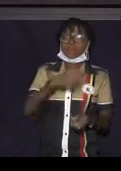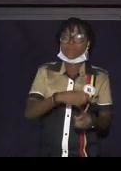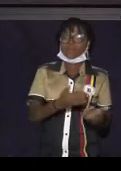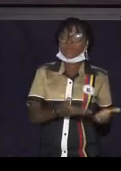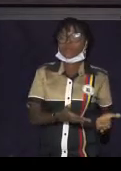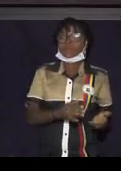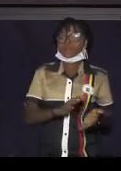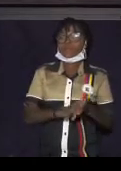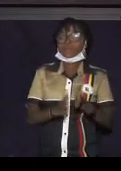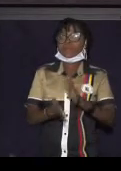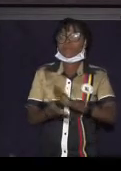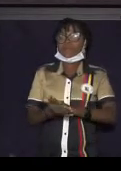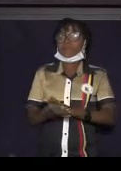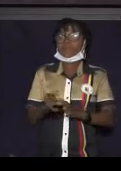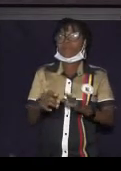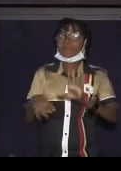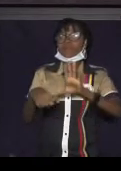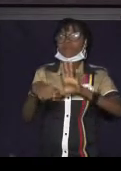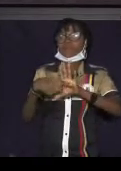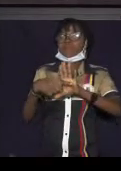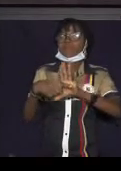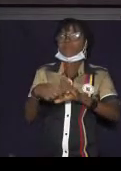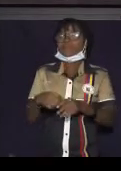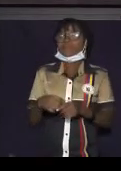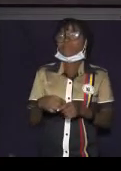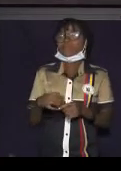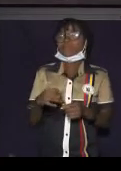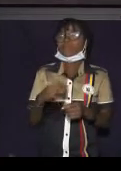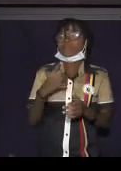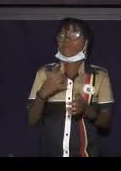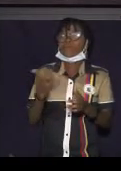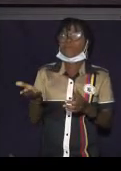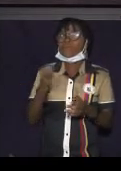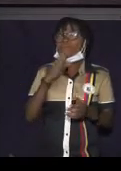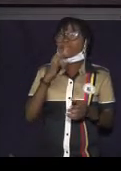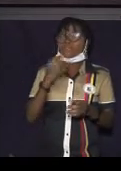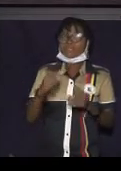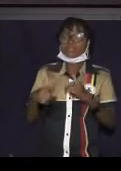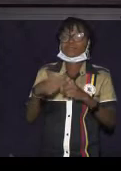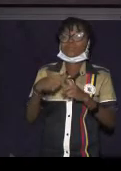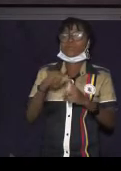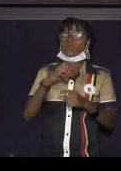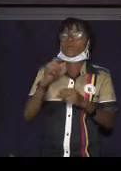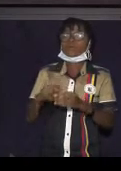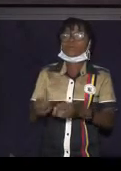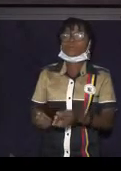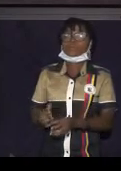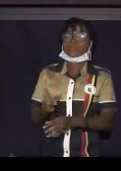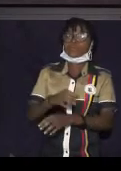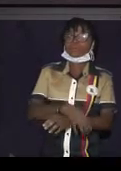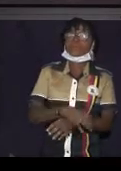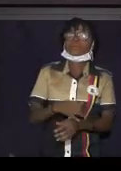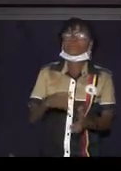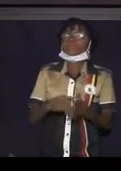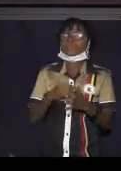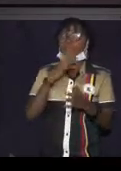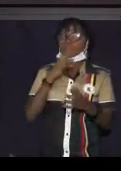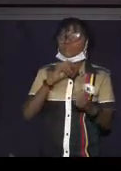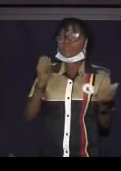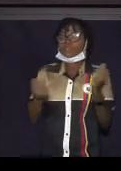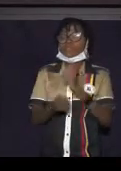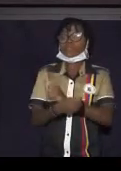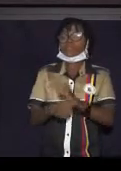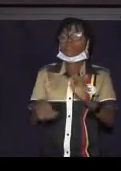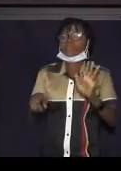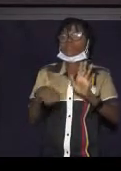left, it becomes negative 3m. Here it is positive. Once it crosses the equality sign, it will change sign, and that is